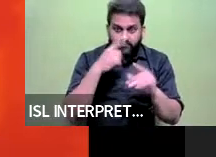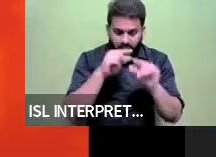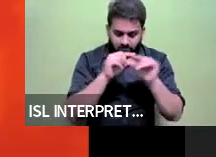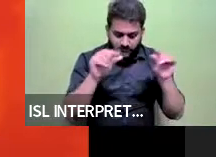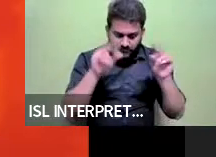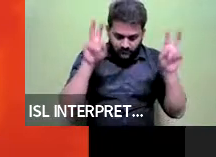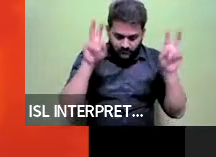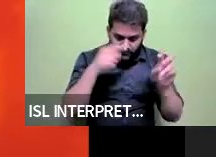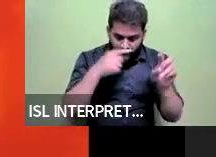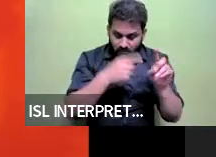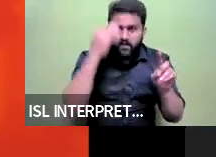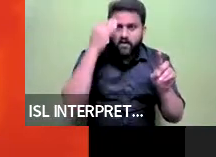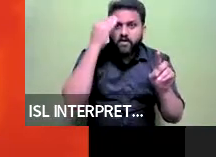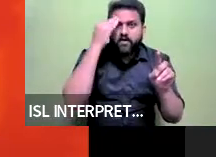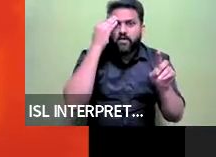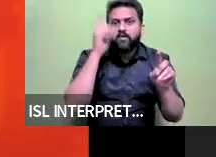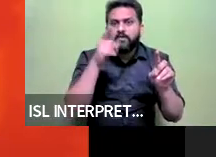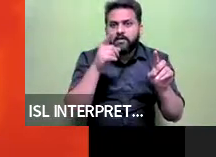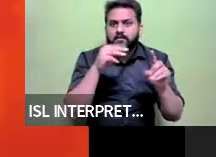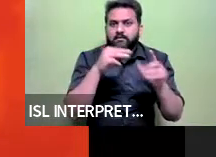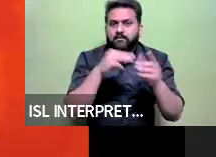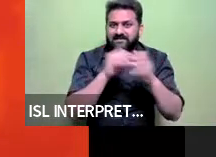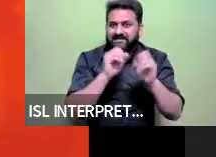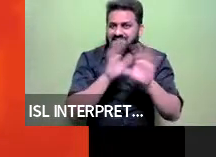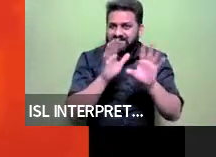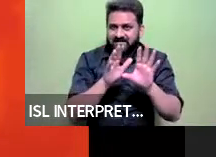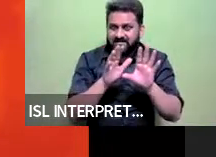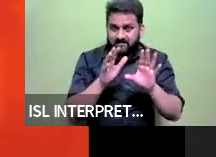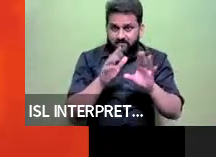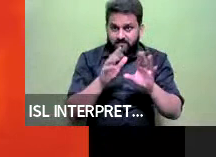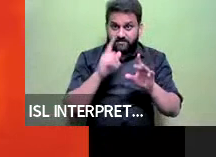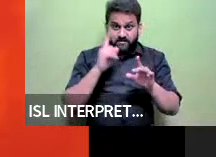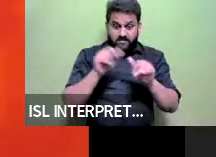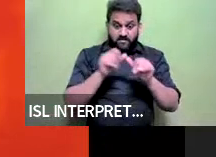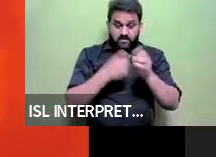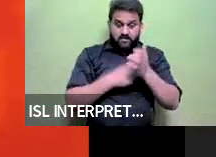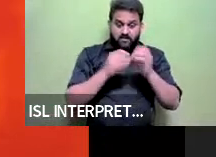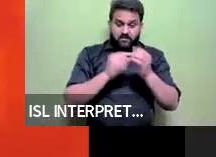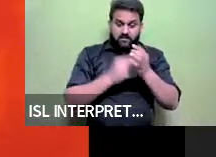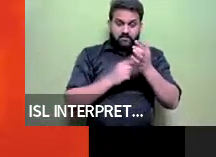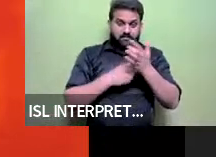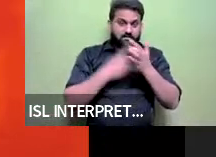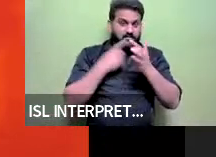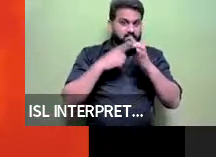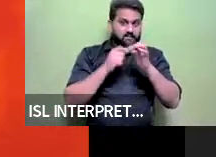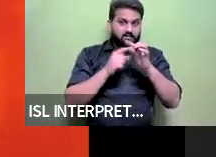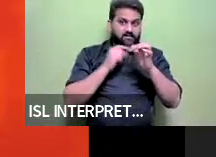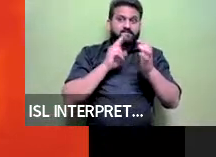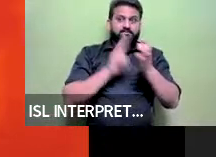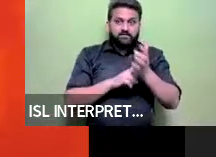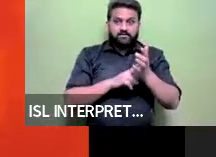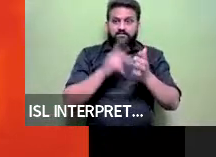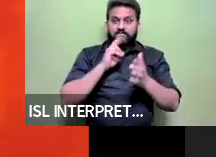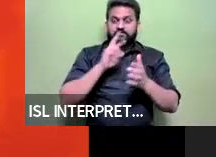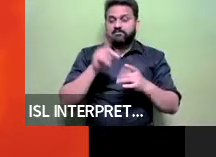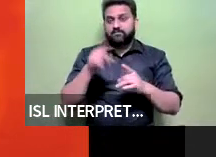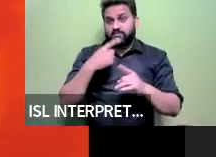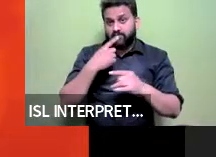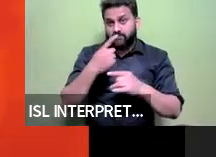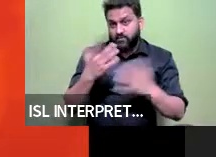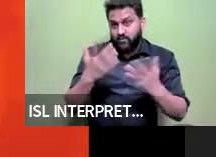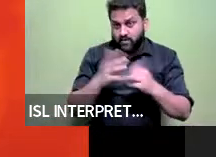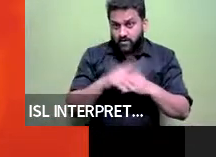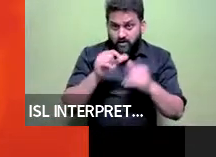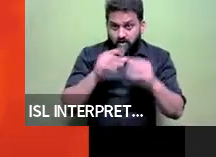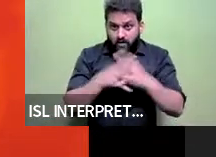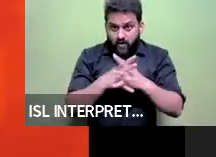must know the facts, and you should know very well. In arbitration, it's also important that you should tell them that law which